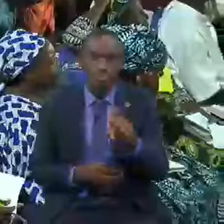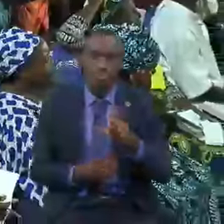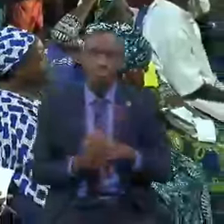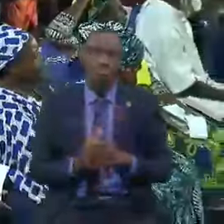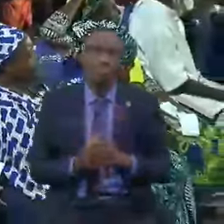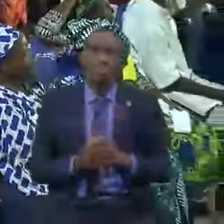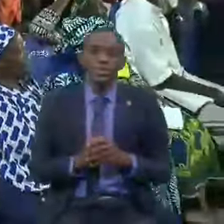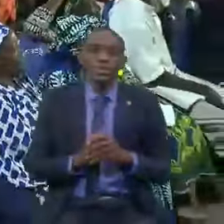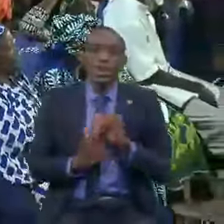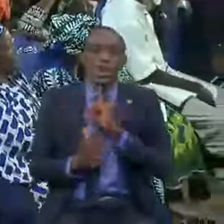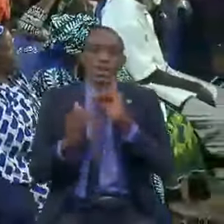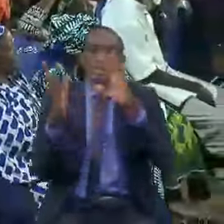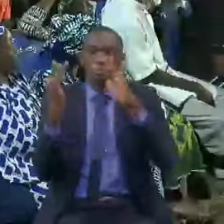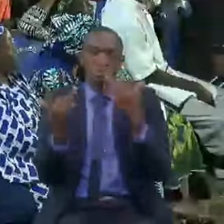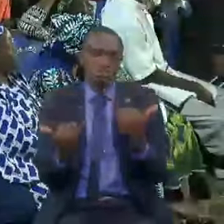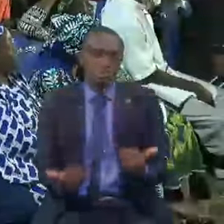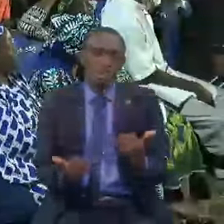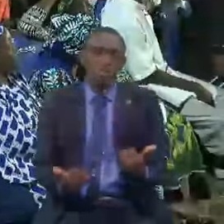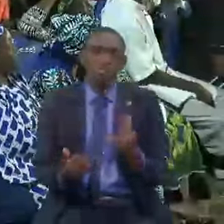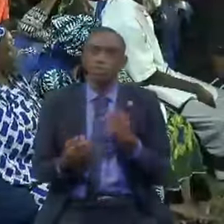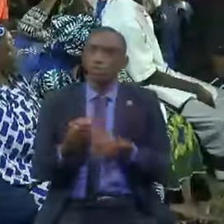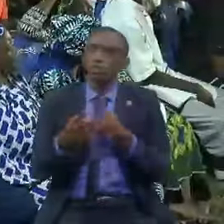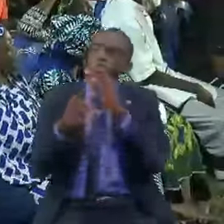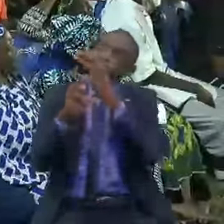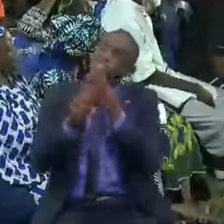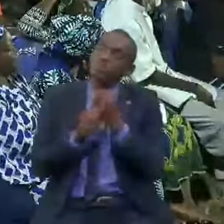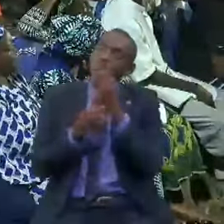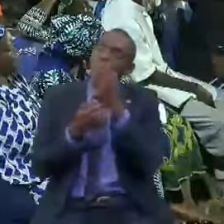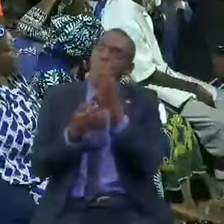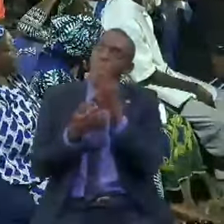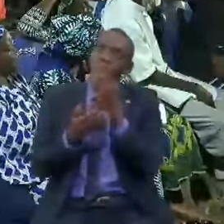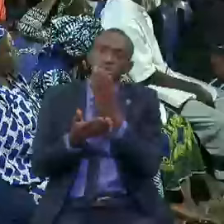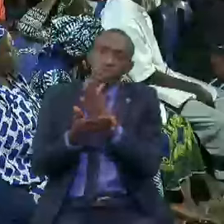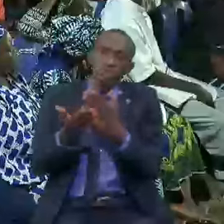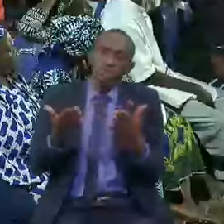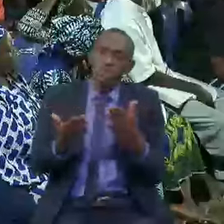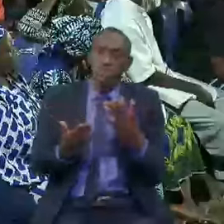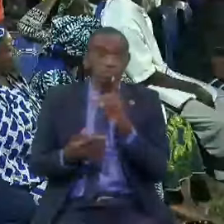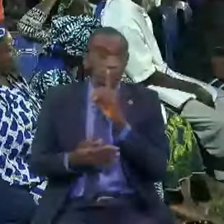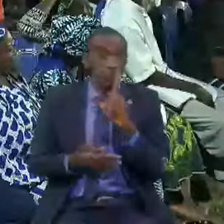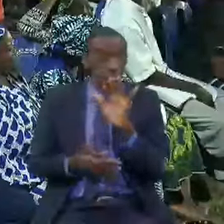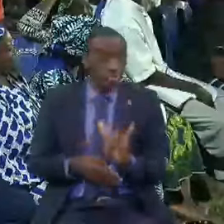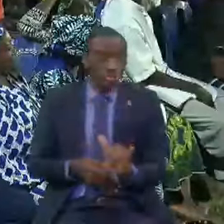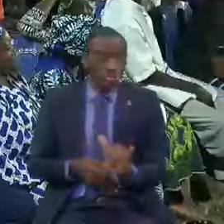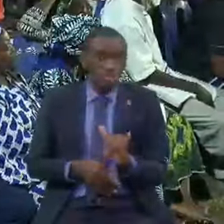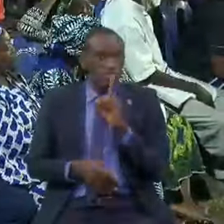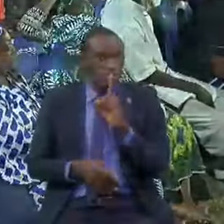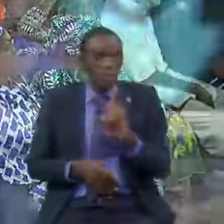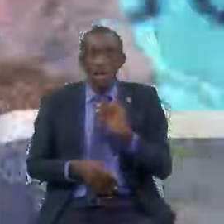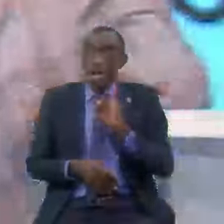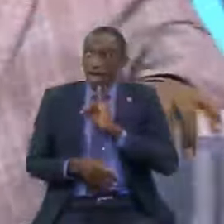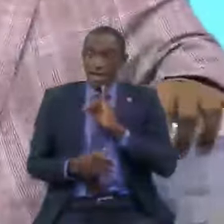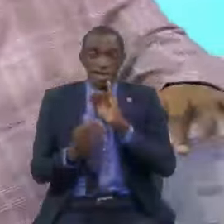expect tonight to receive, so really, truly, sincerely, honestly, I expect